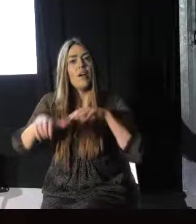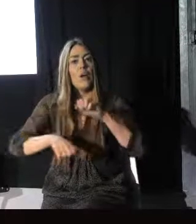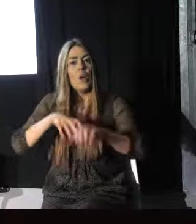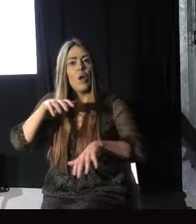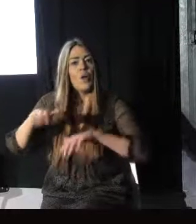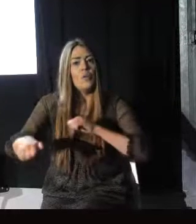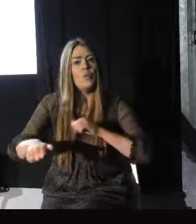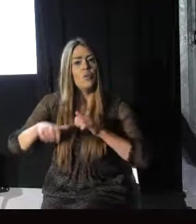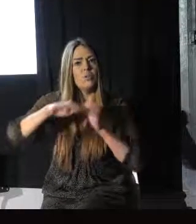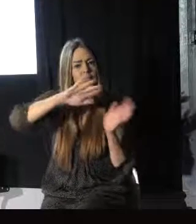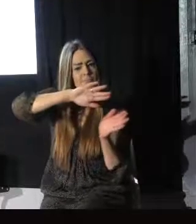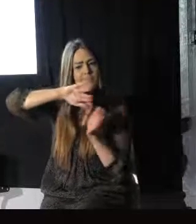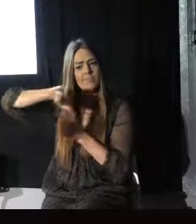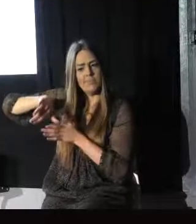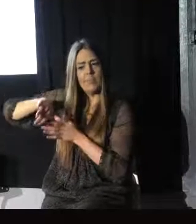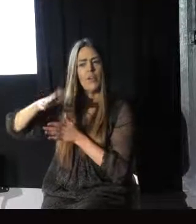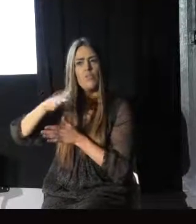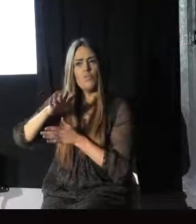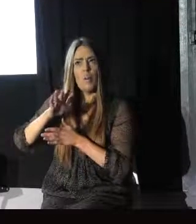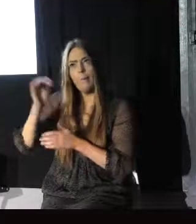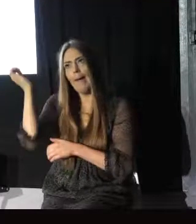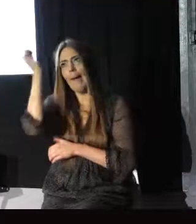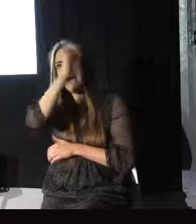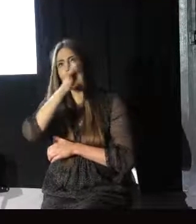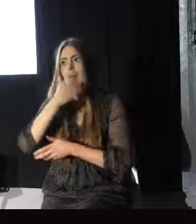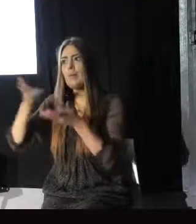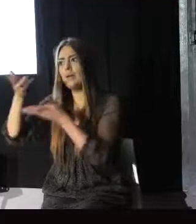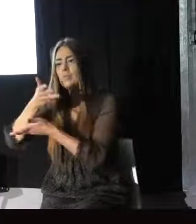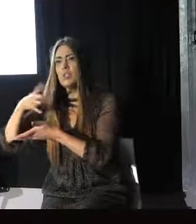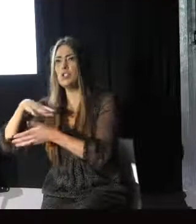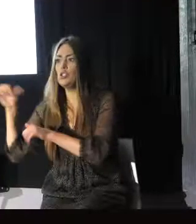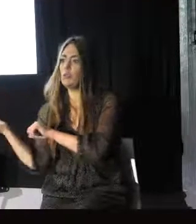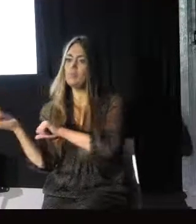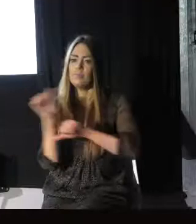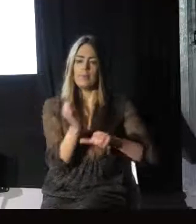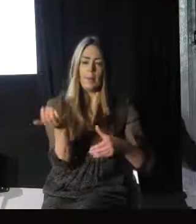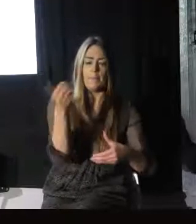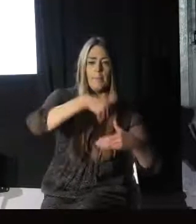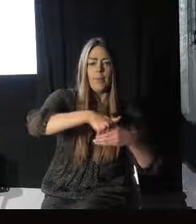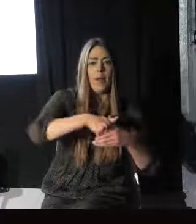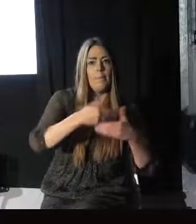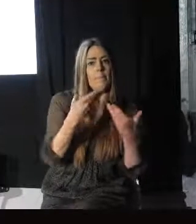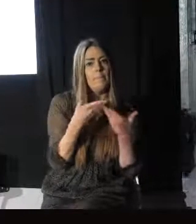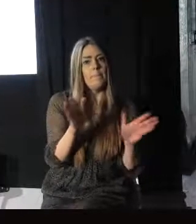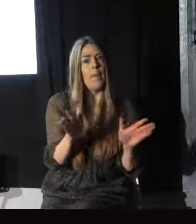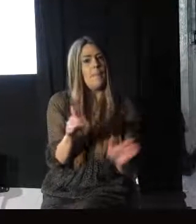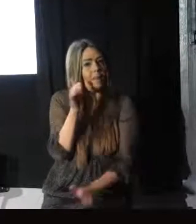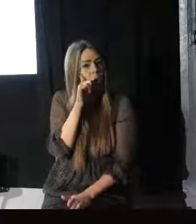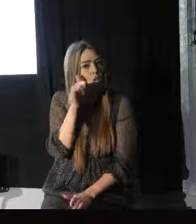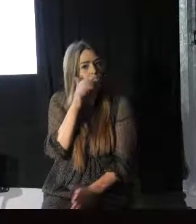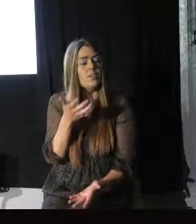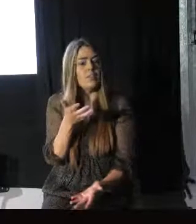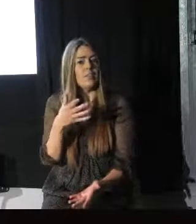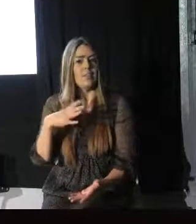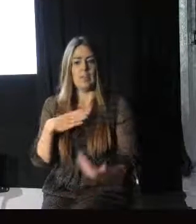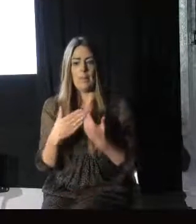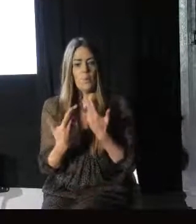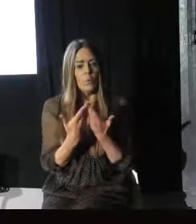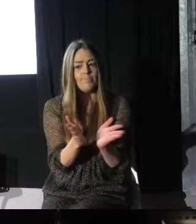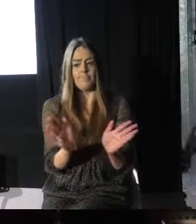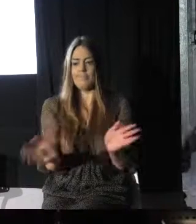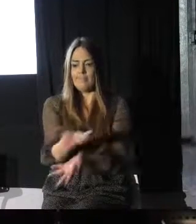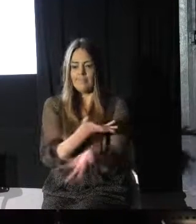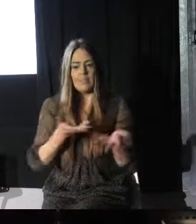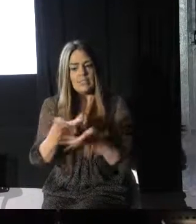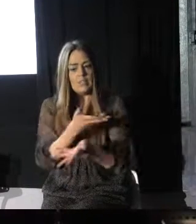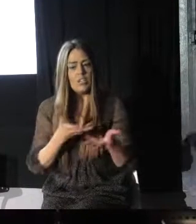out of the ivory tower of the academic seminars and bring it into public consciousness. We need a much broader discussion